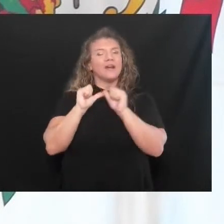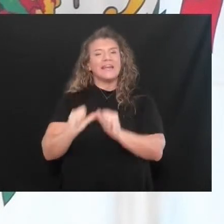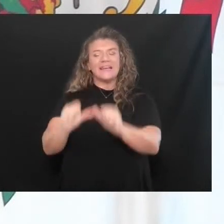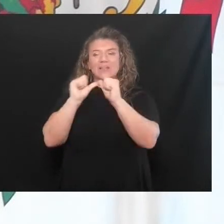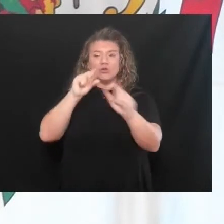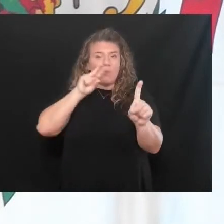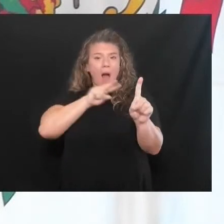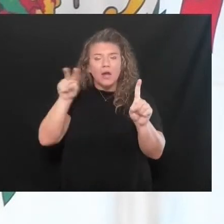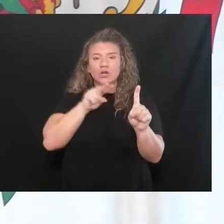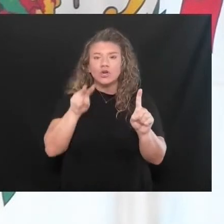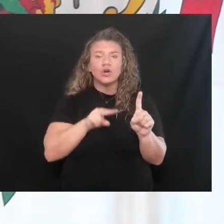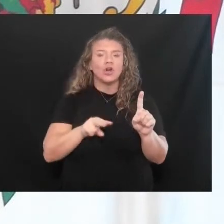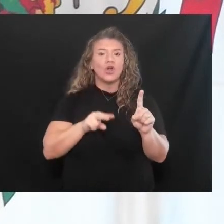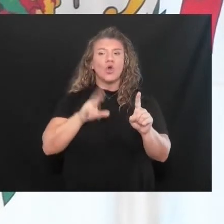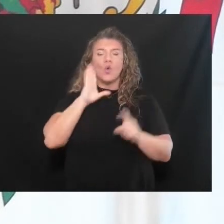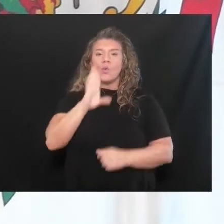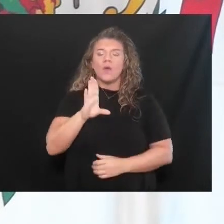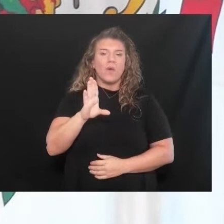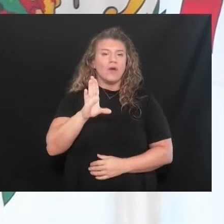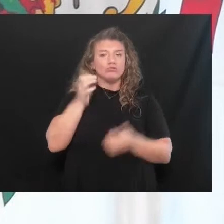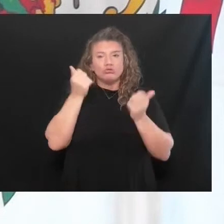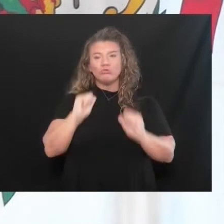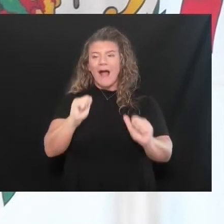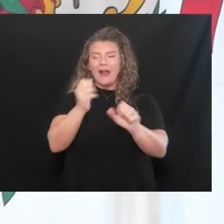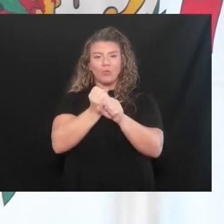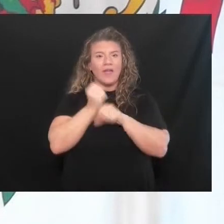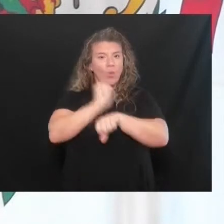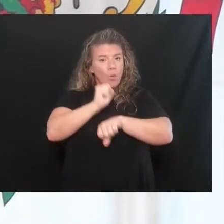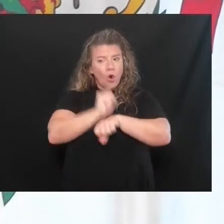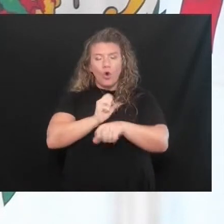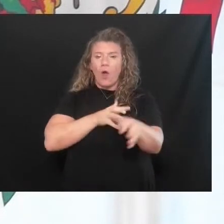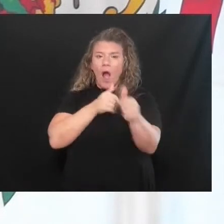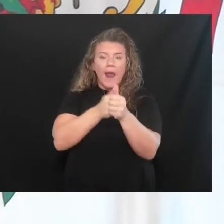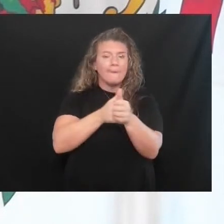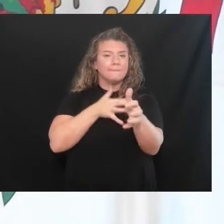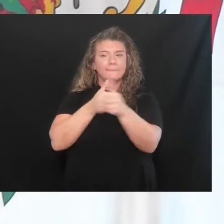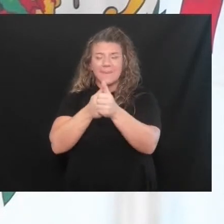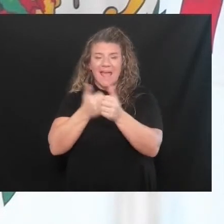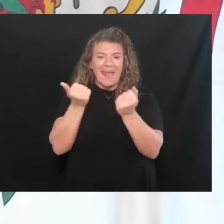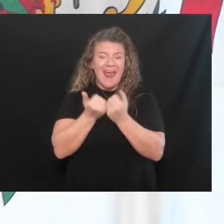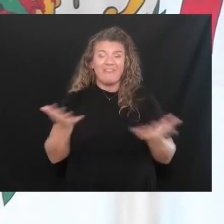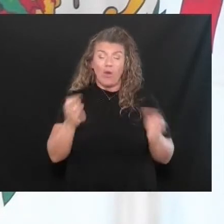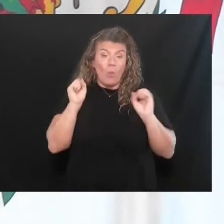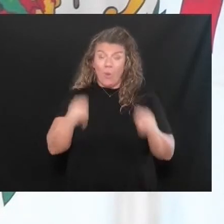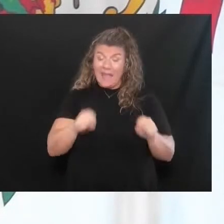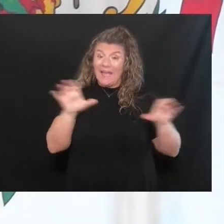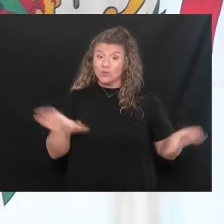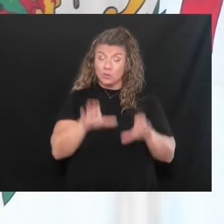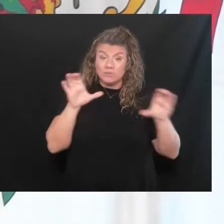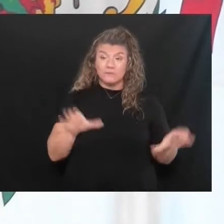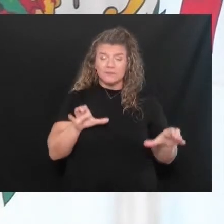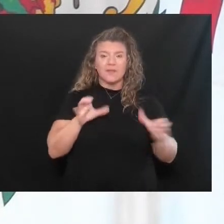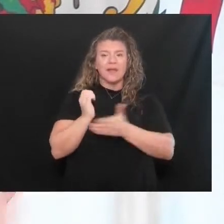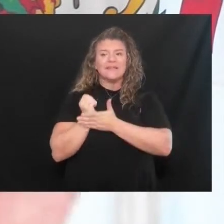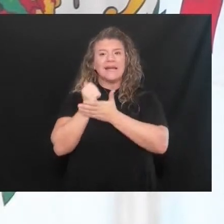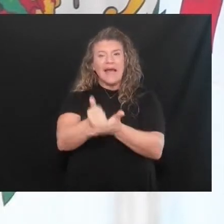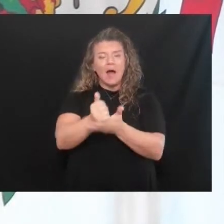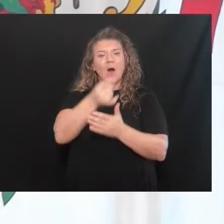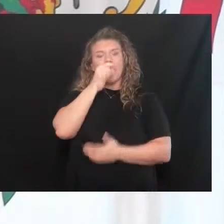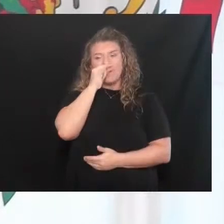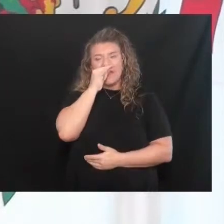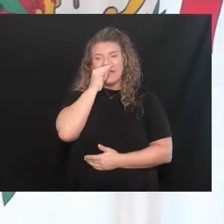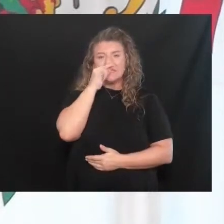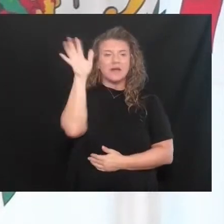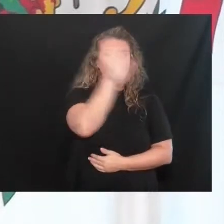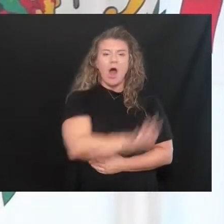to monitor, and we're going to try to get work caught up and everything in the world we can do to help kids all